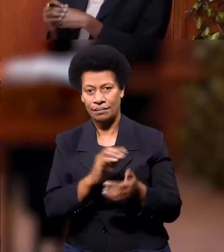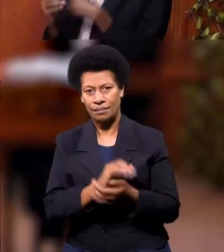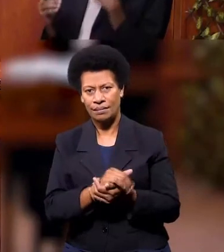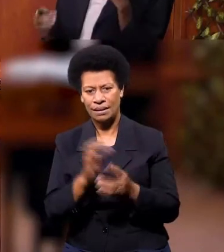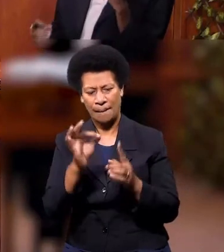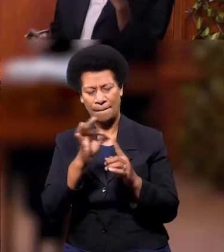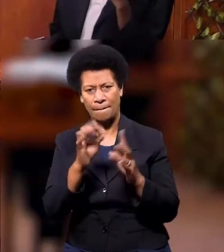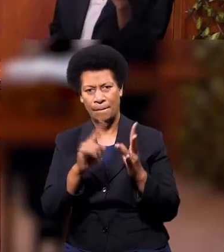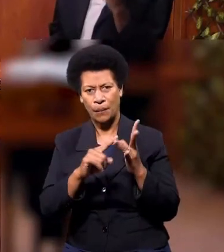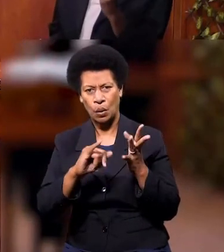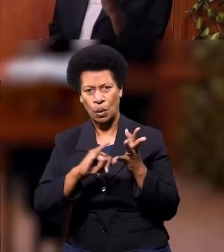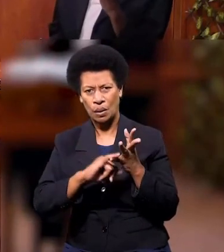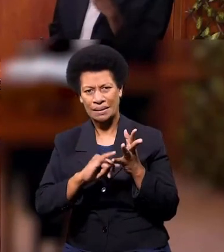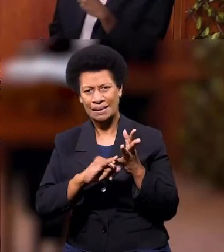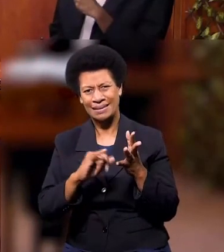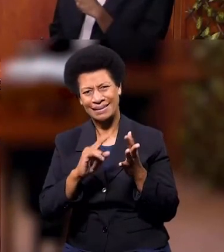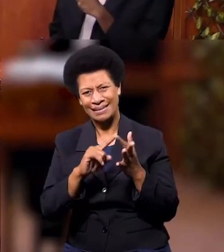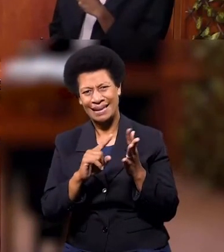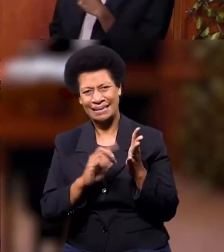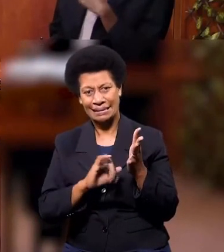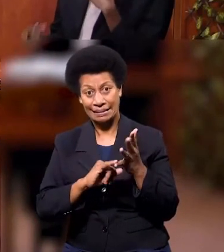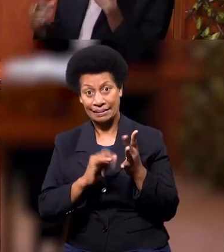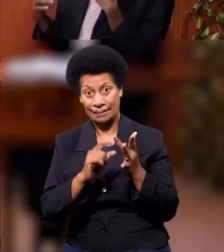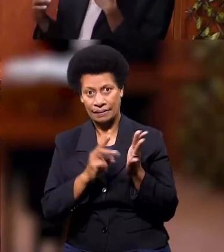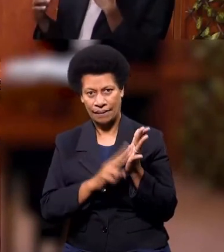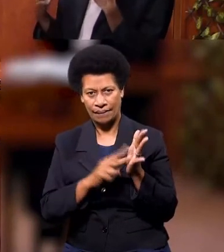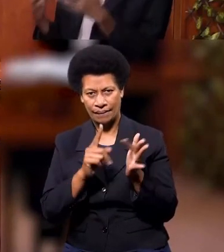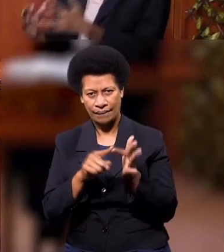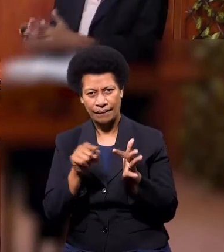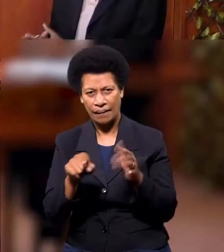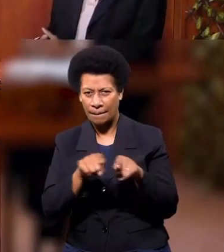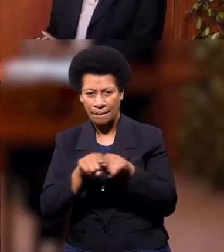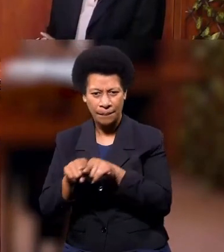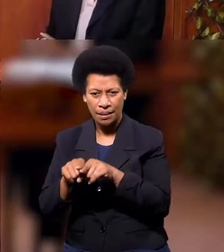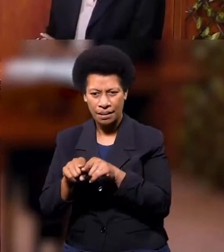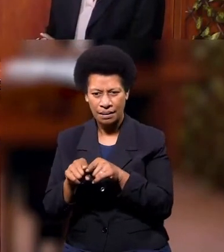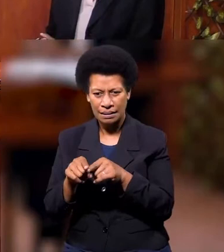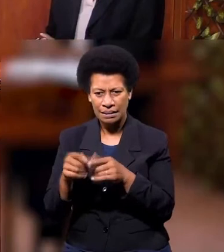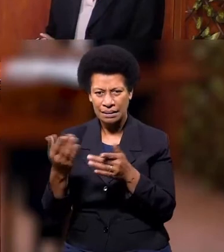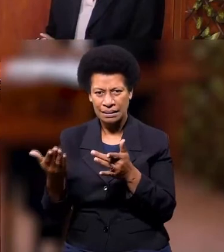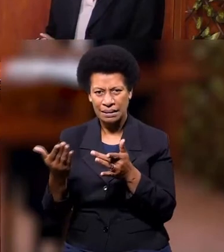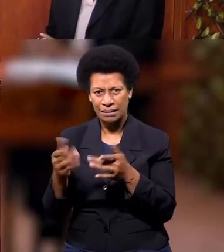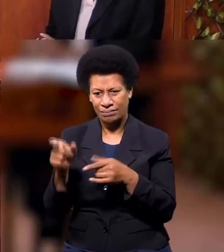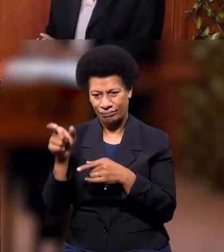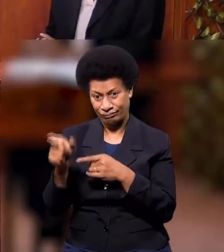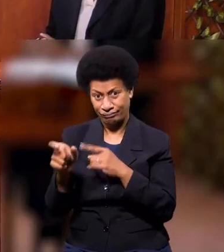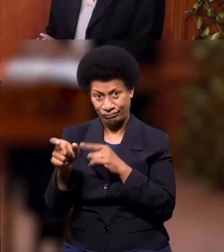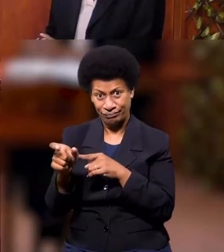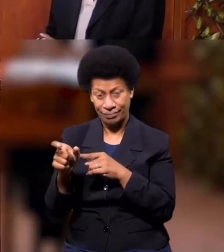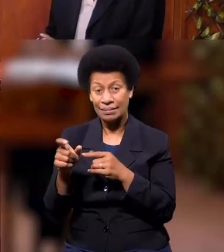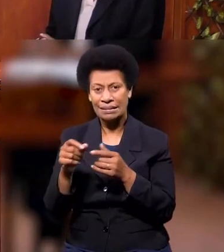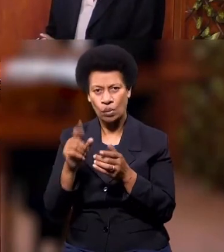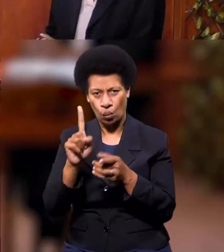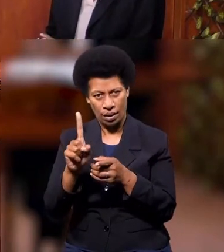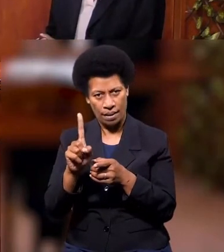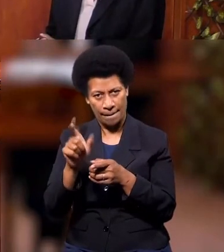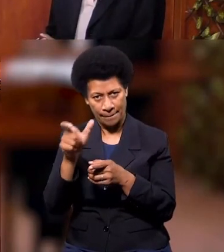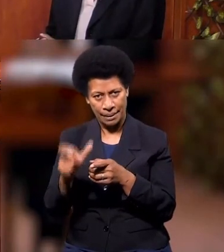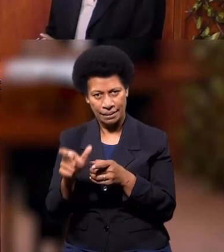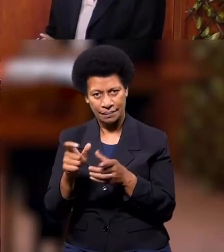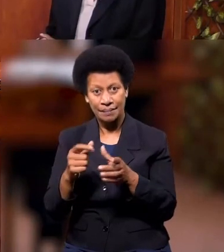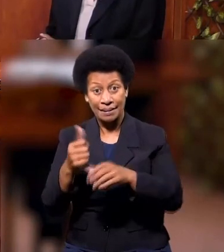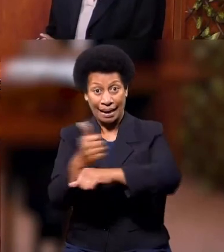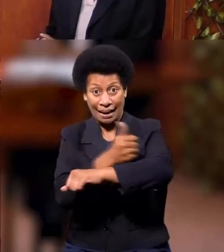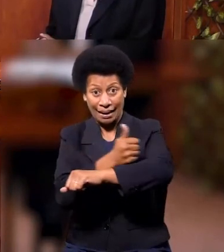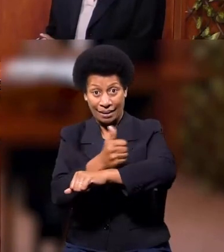fact that the possessive adjective, your, is used in the singular sense? Yes. By the use of the